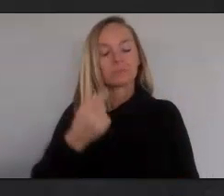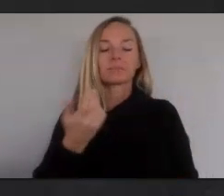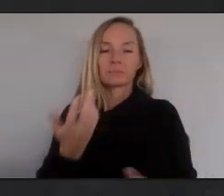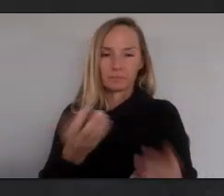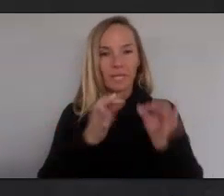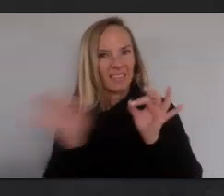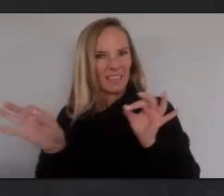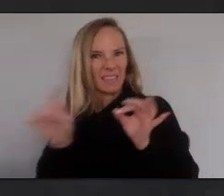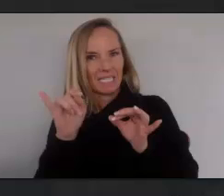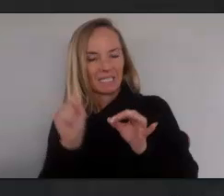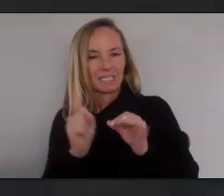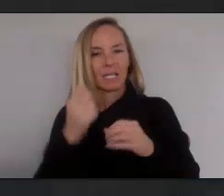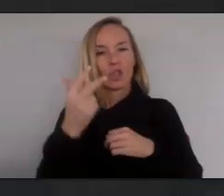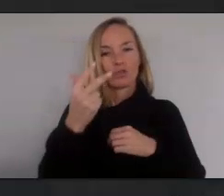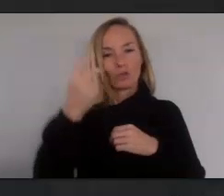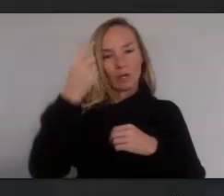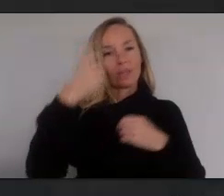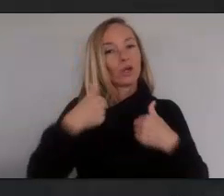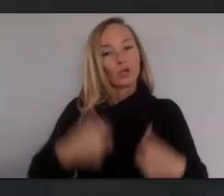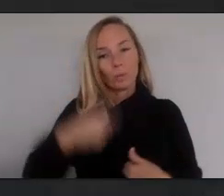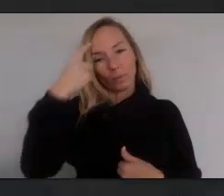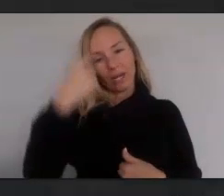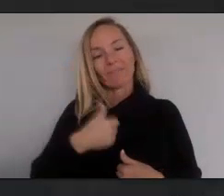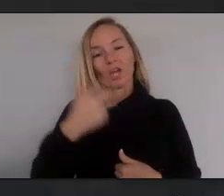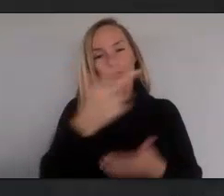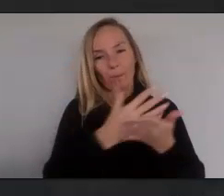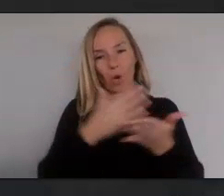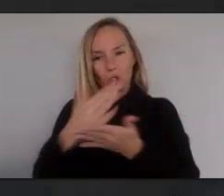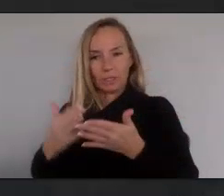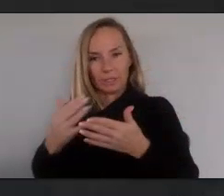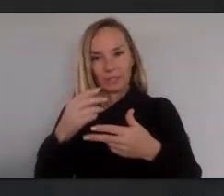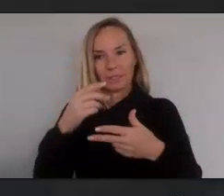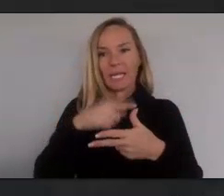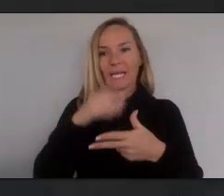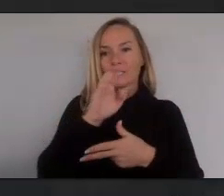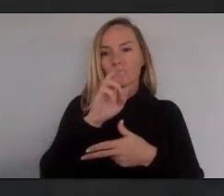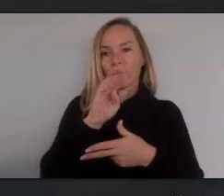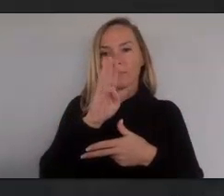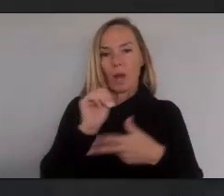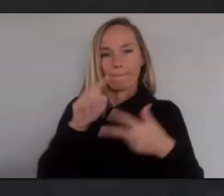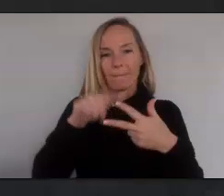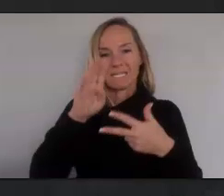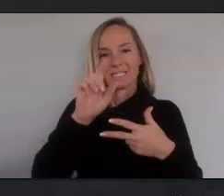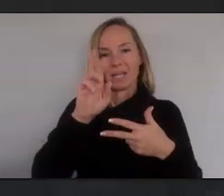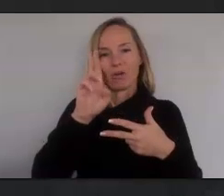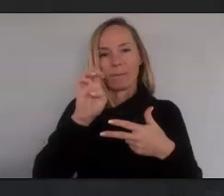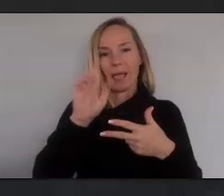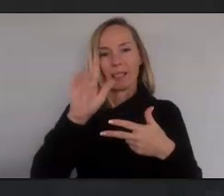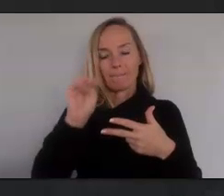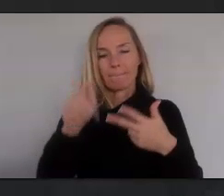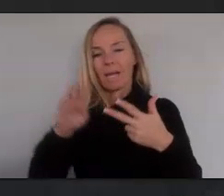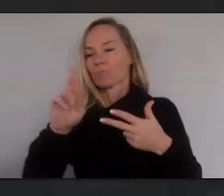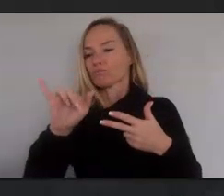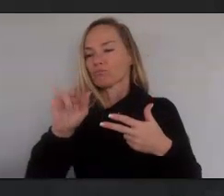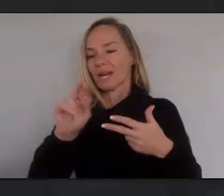3 main parts, including the cerebrum, cerebellum, and brainstem. The main idea of this